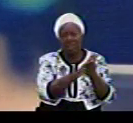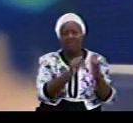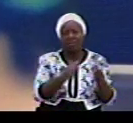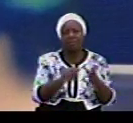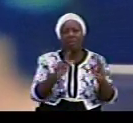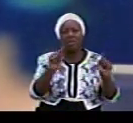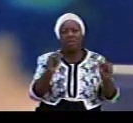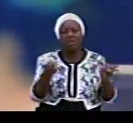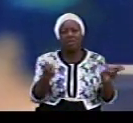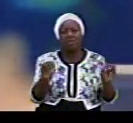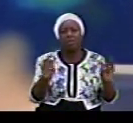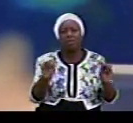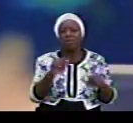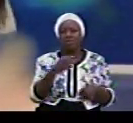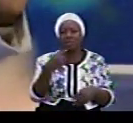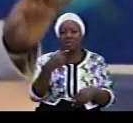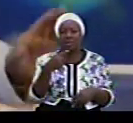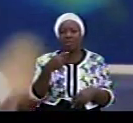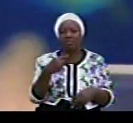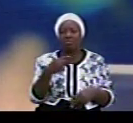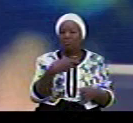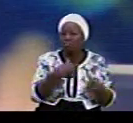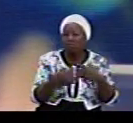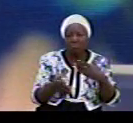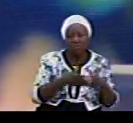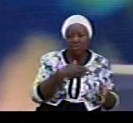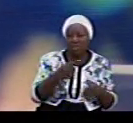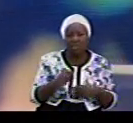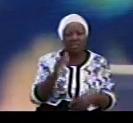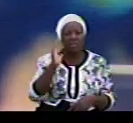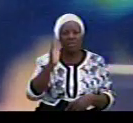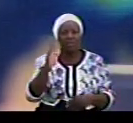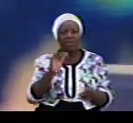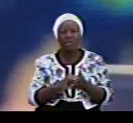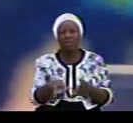said, whatever testimony others give,